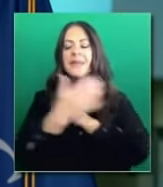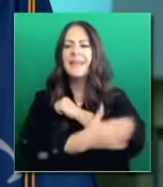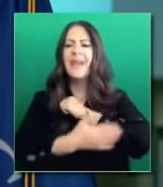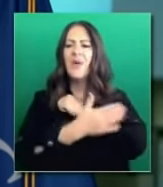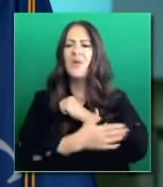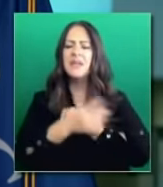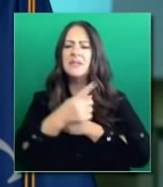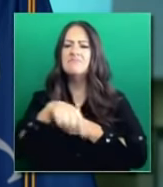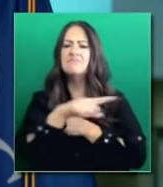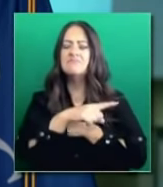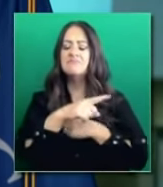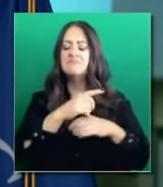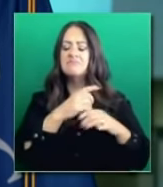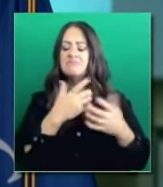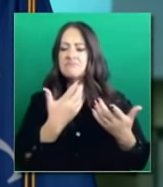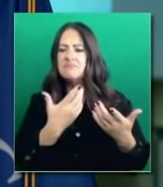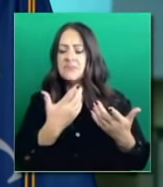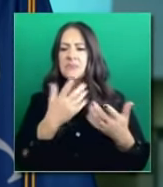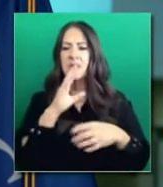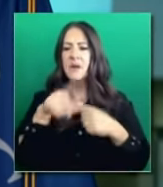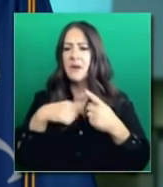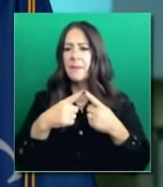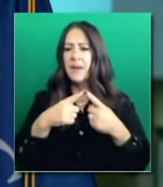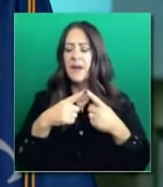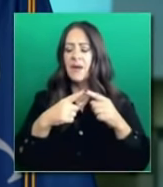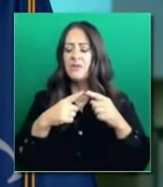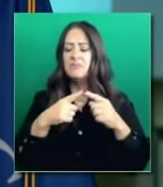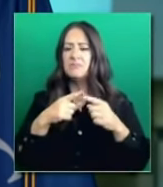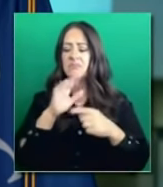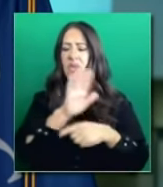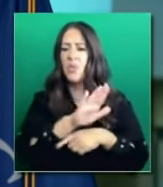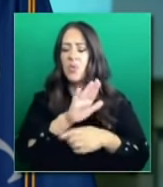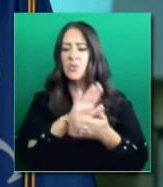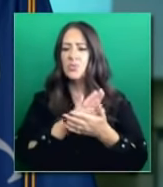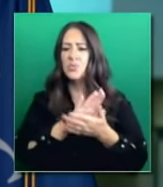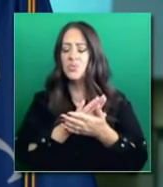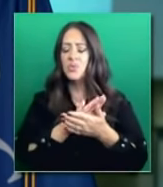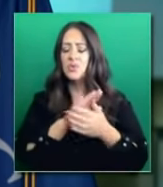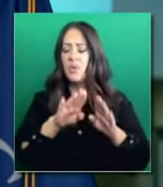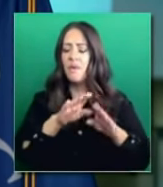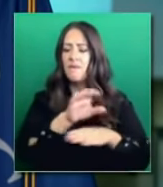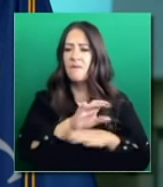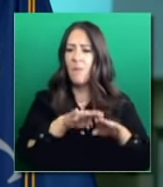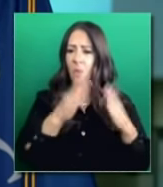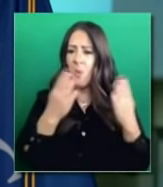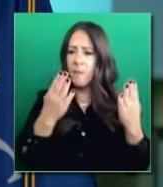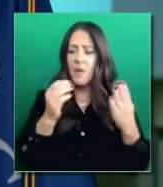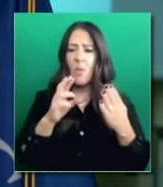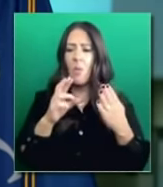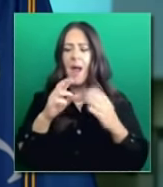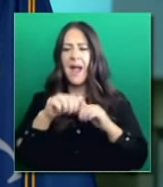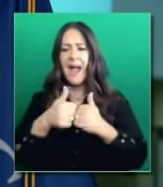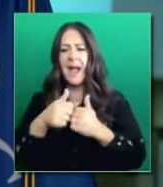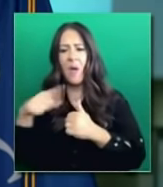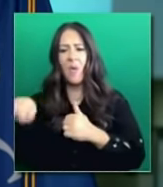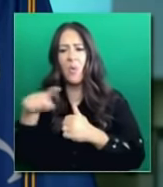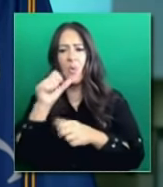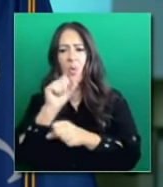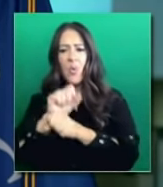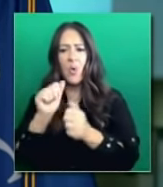case rate for schools to open, in the meantime, how does the state plan on working with those counties that aren't meeting that rate and are